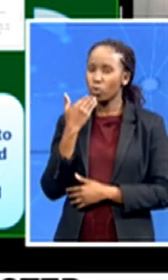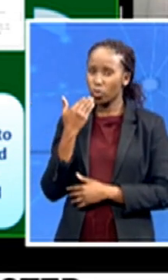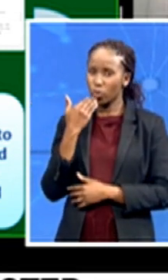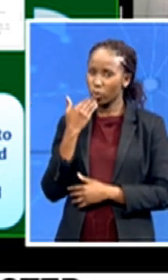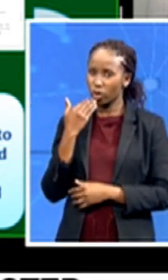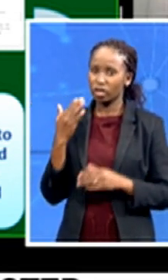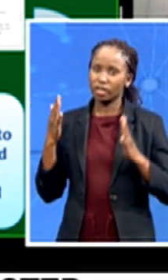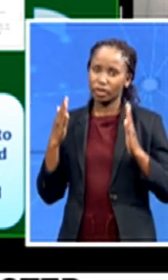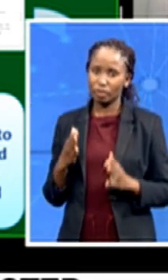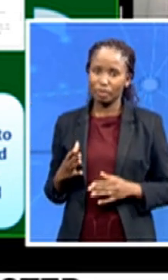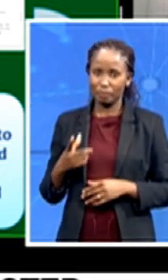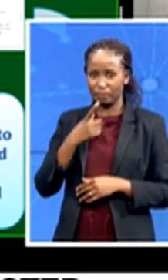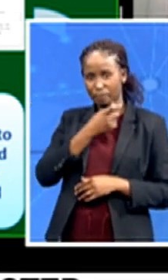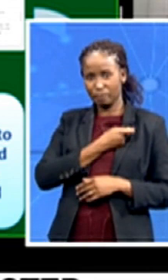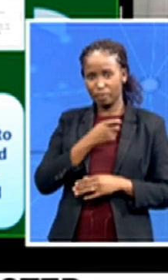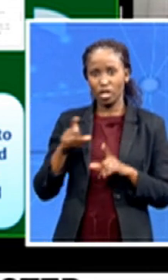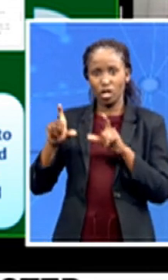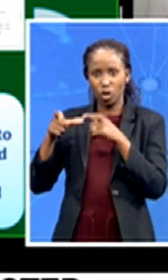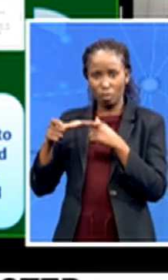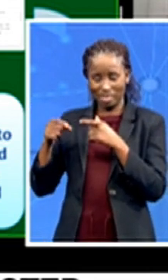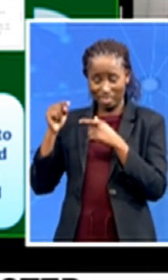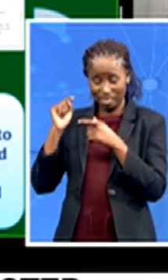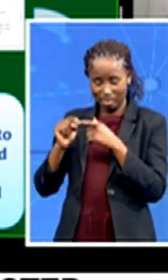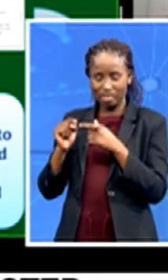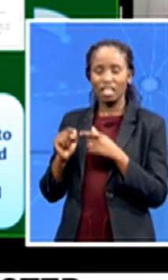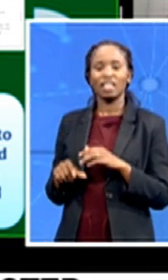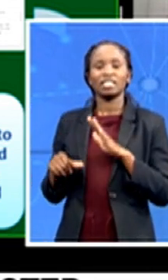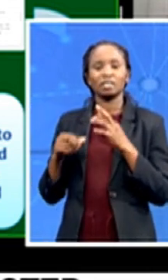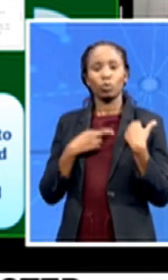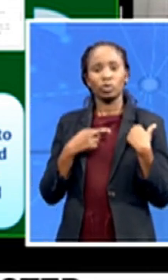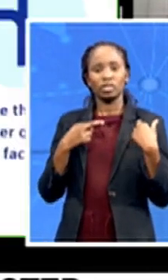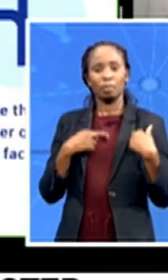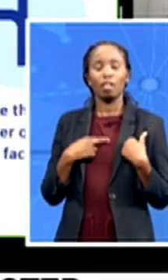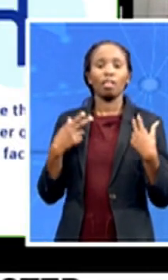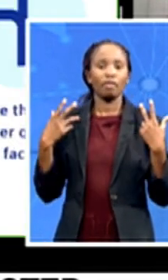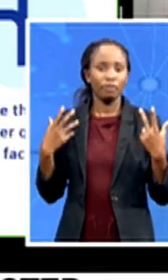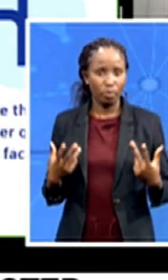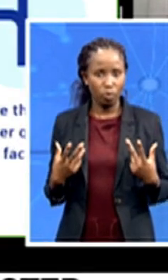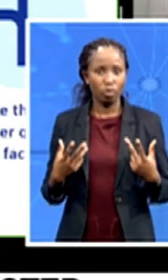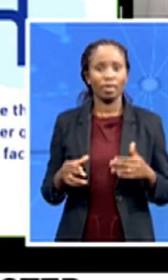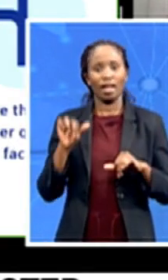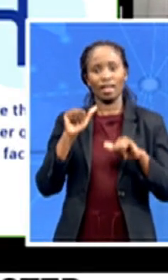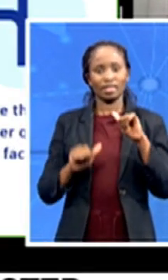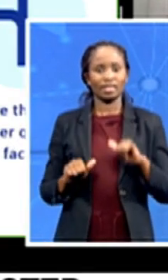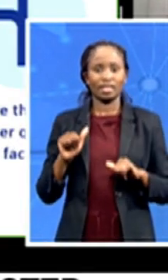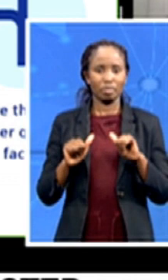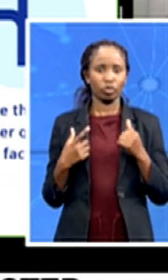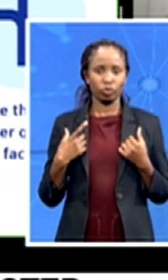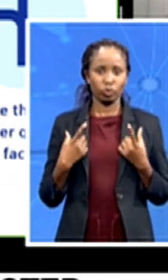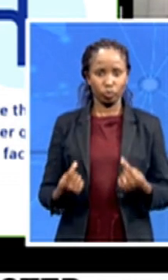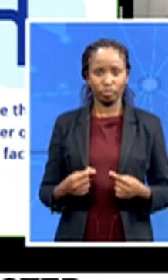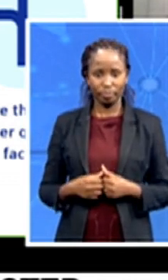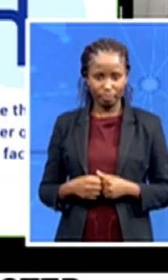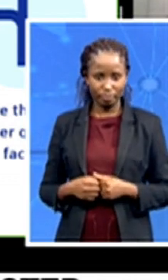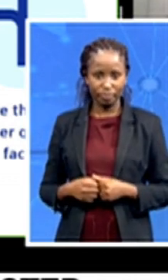then responsible for doing the causality assessment. Now, with the causality assessment, it